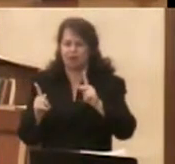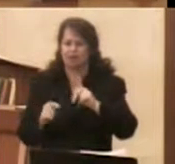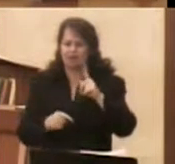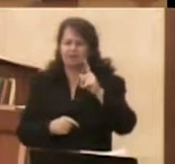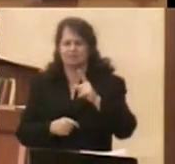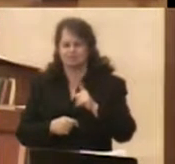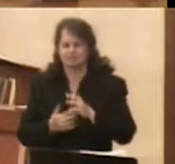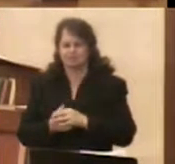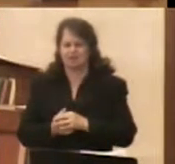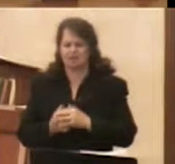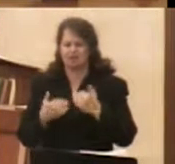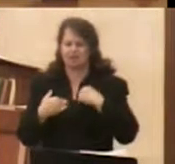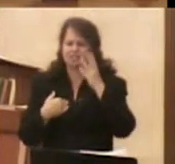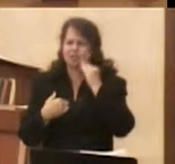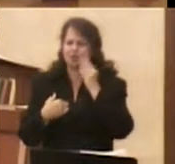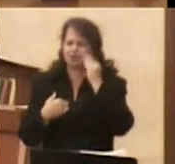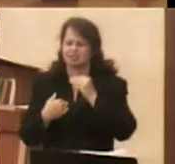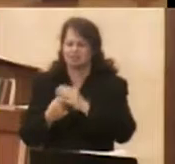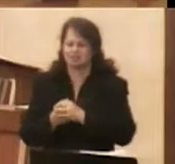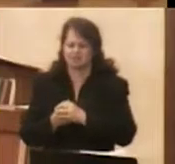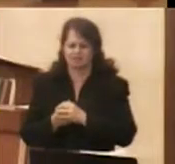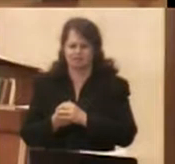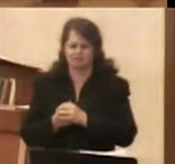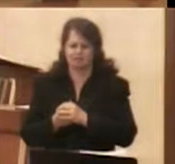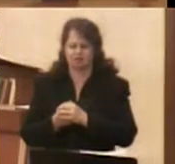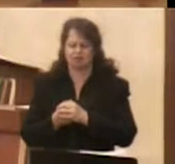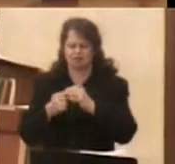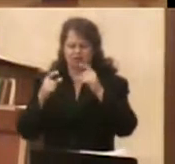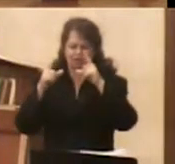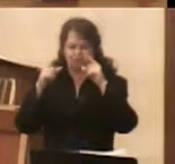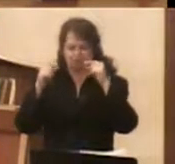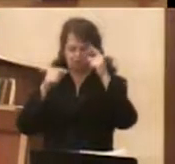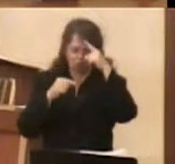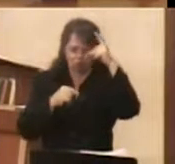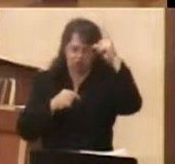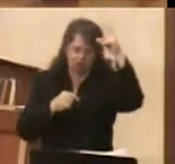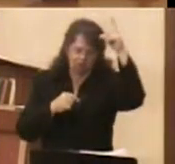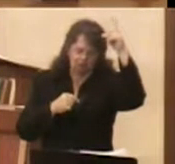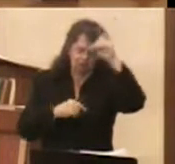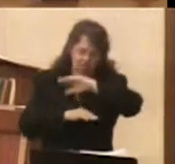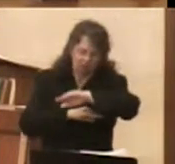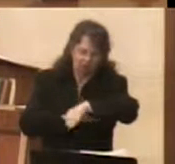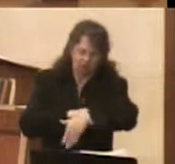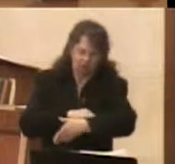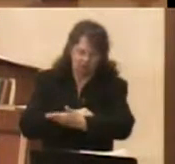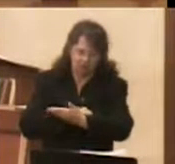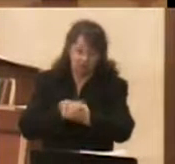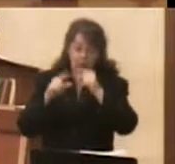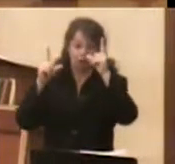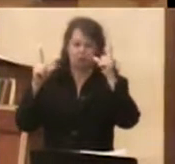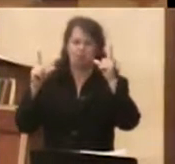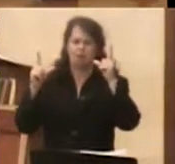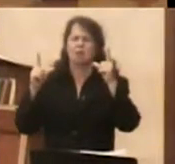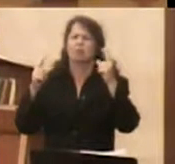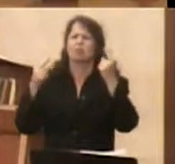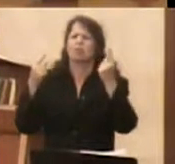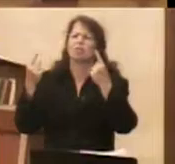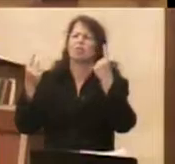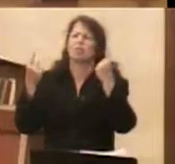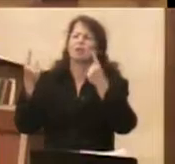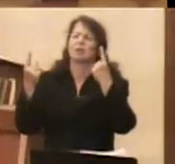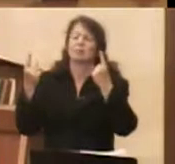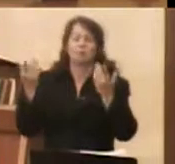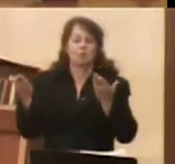morning, or maybe we wrote it down and later we tried to interpret what that dream meant. Or maybe that dream gave us some kind of